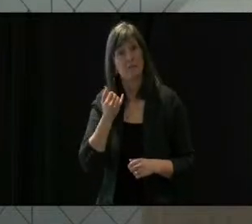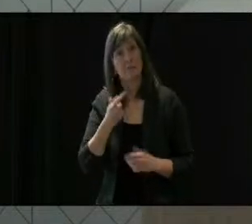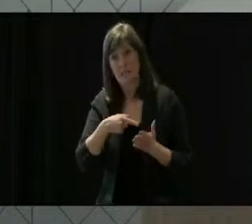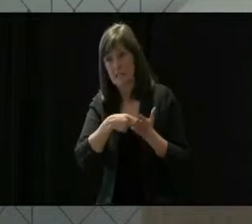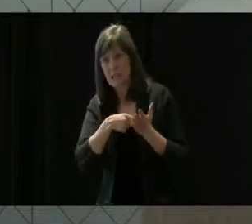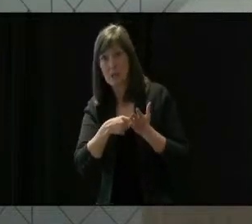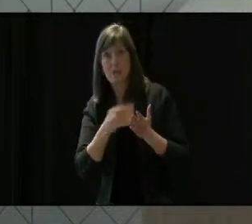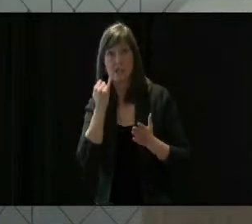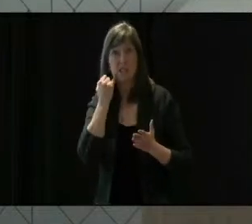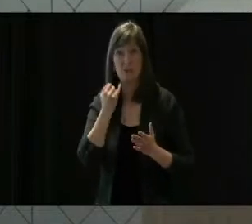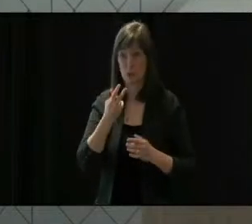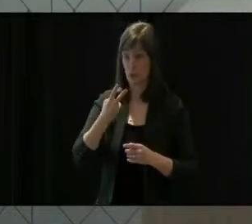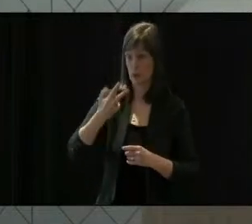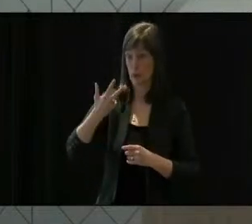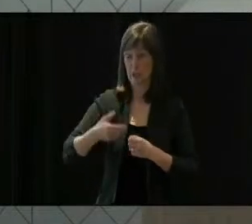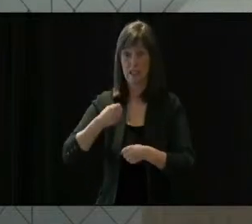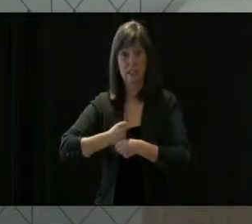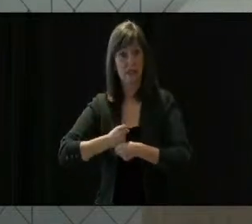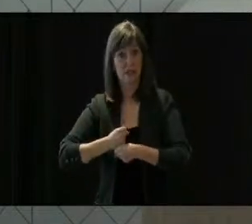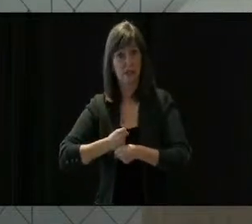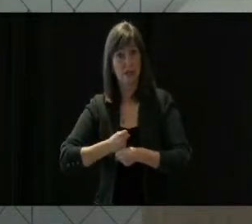say in the next 2 or 3 years,